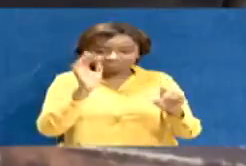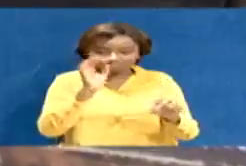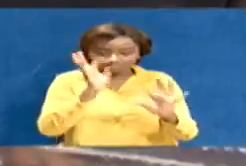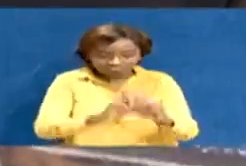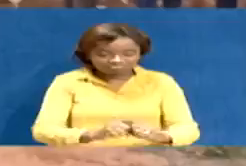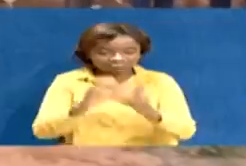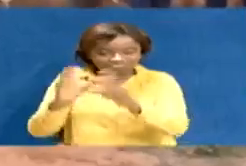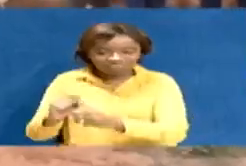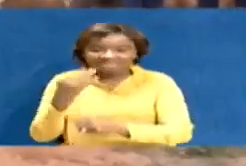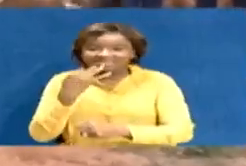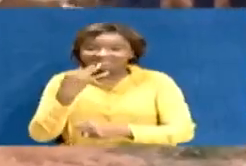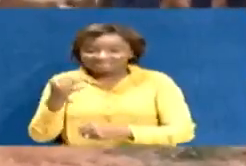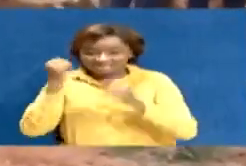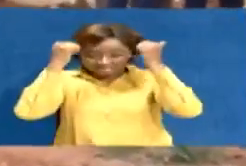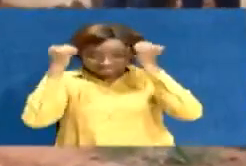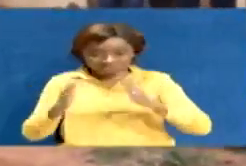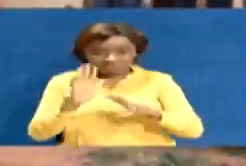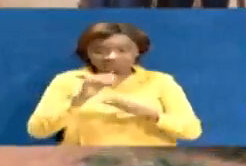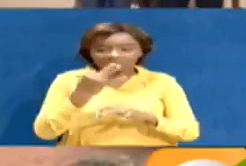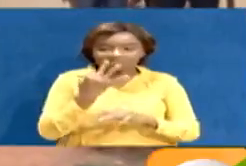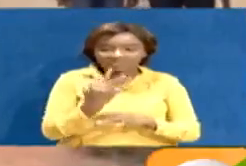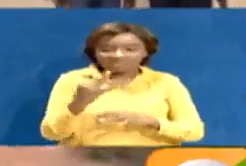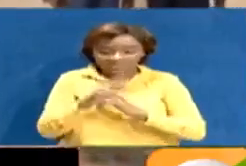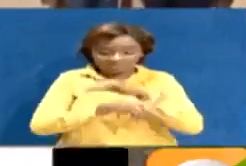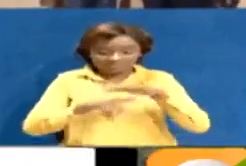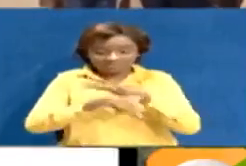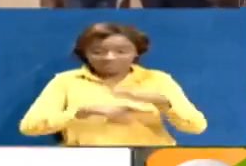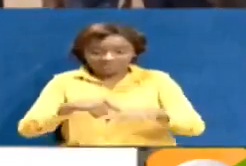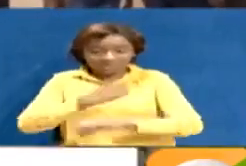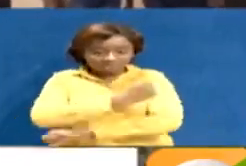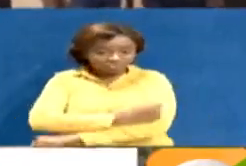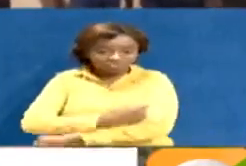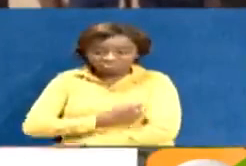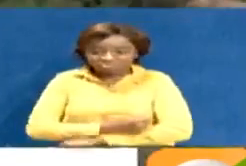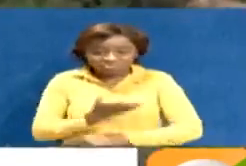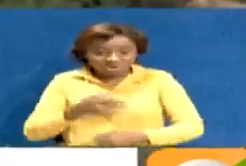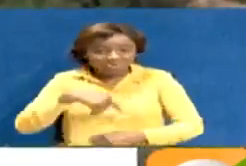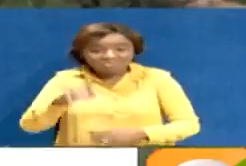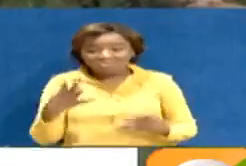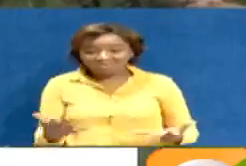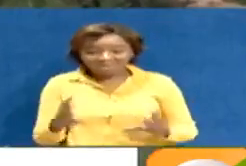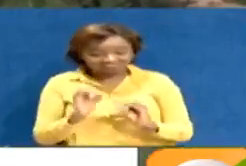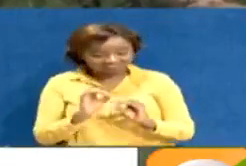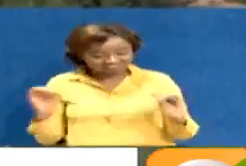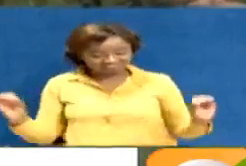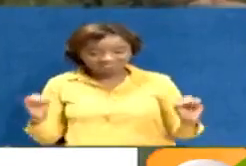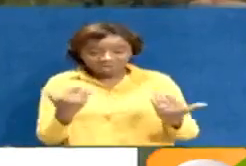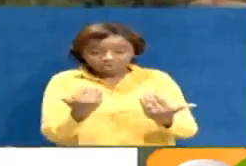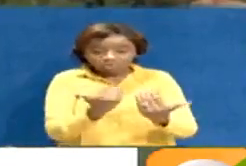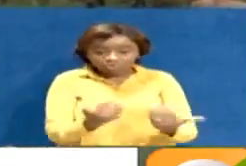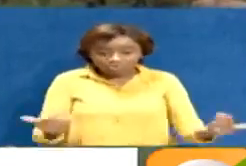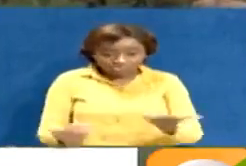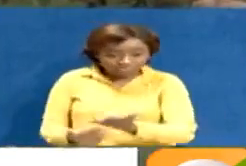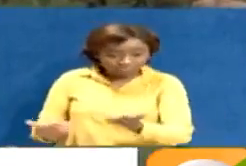than 300 pupils from three primary schools will, after these demolitions, have no school. Watoto ambao